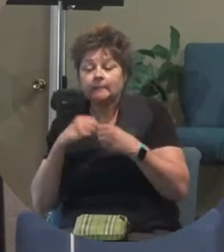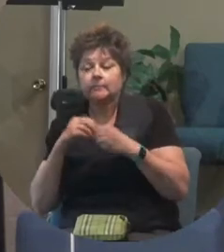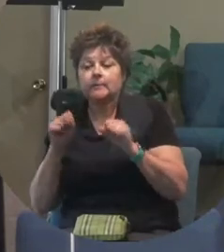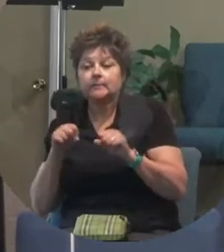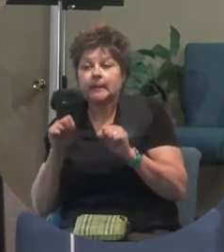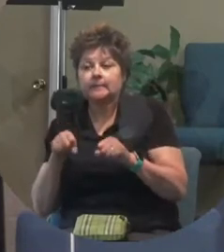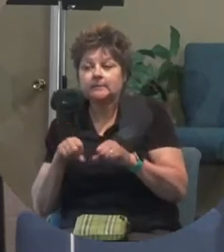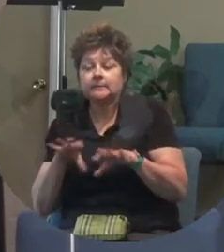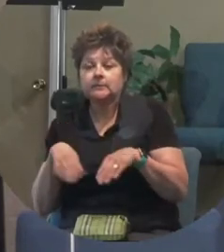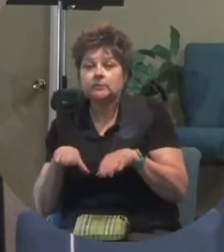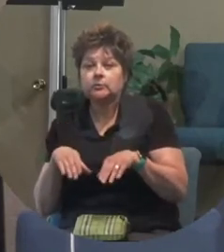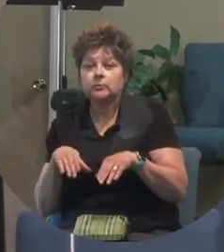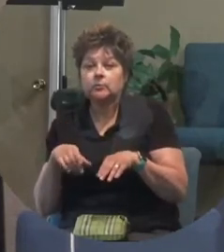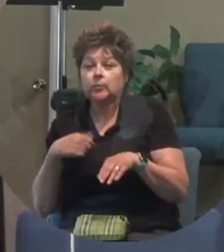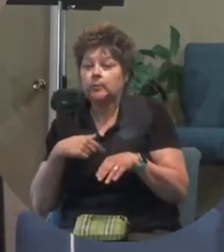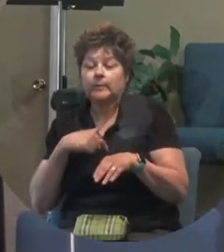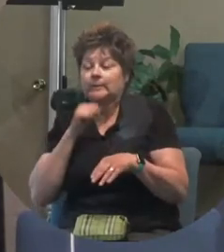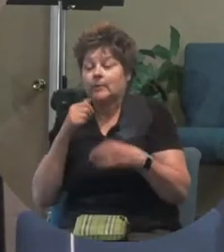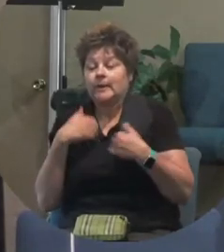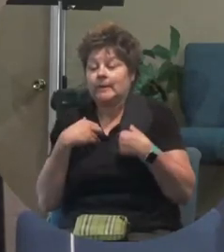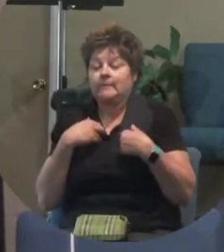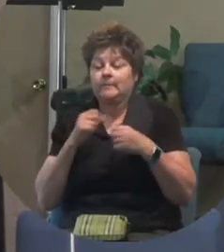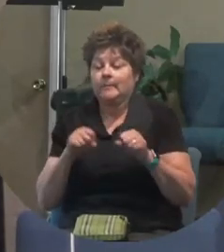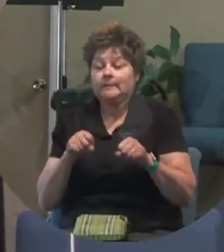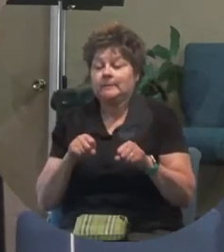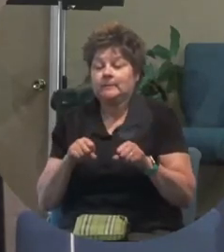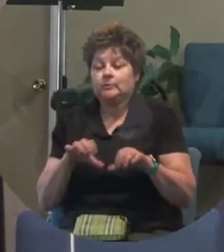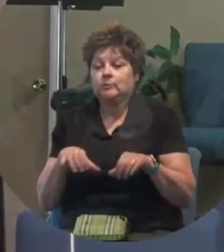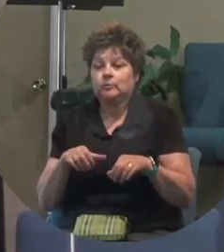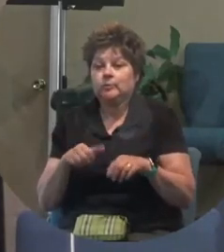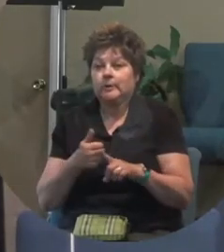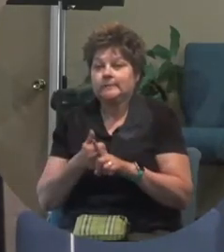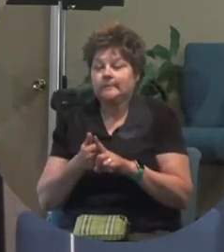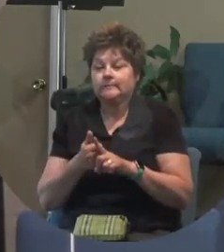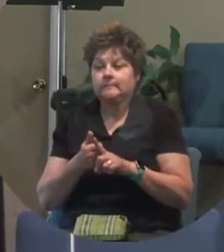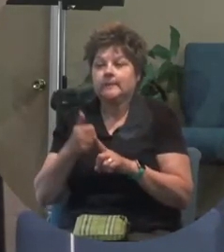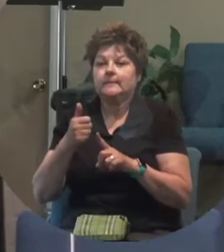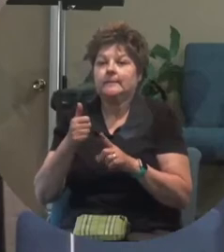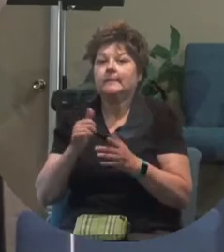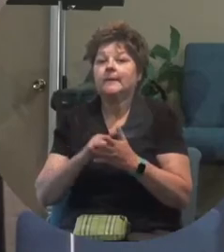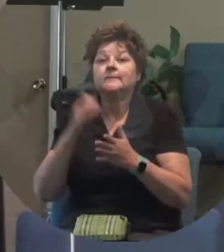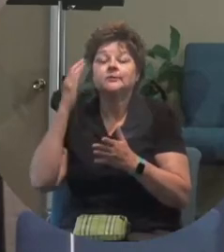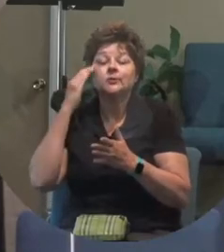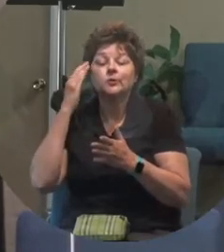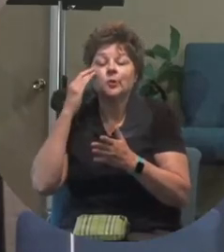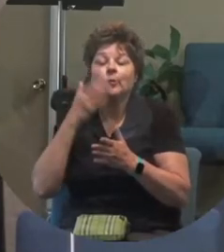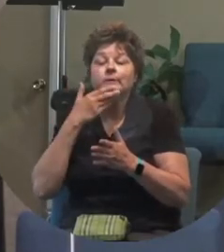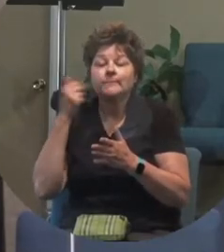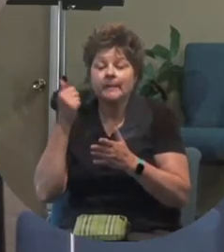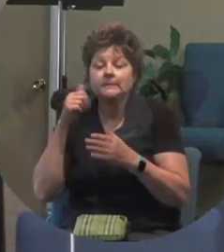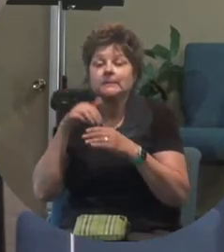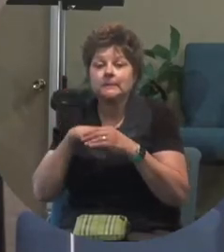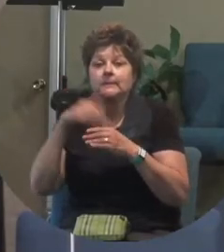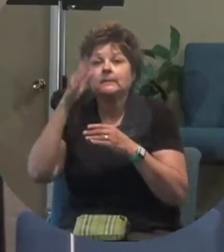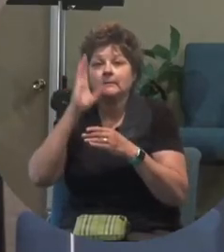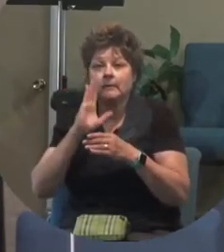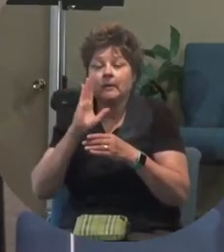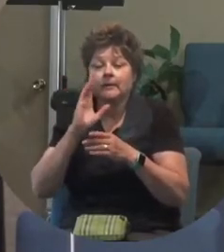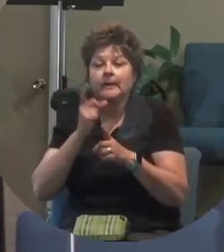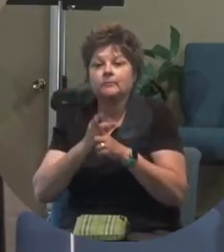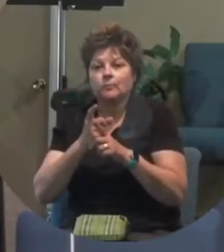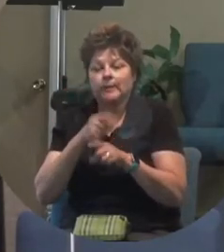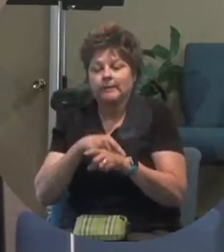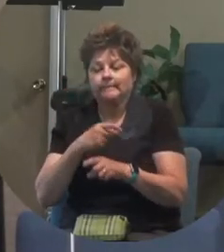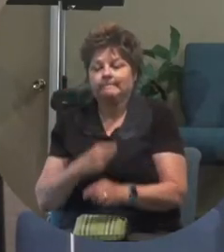do what we don't have the capacity to do, which is to know what's best in God at the right